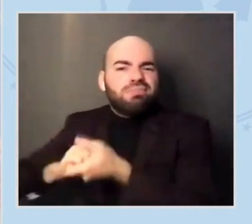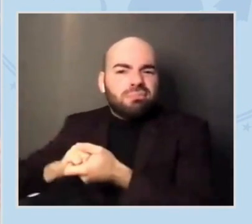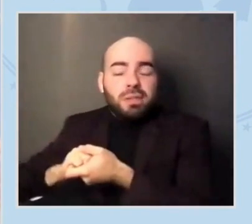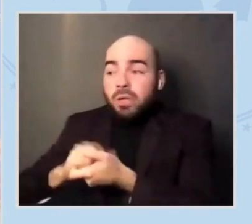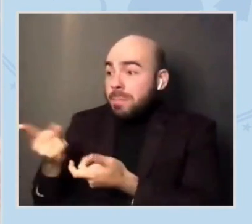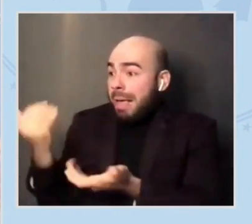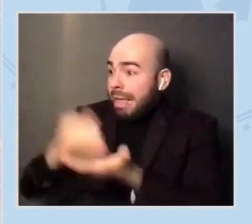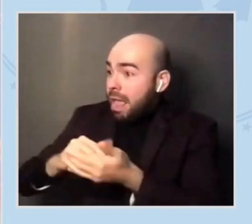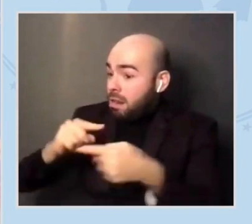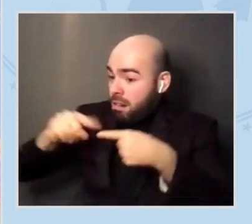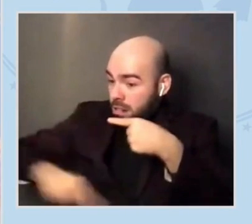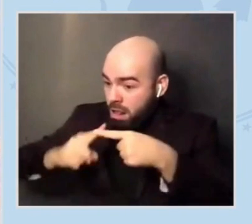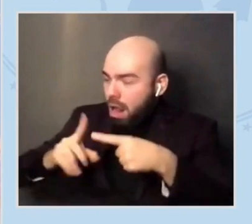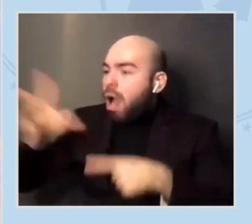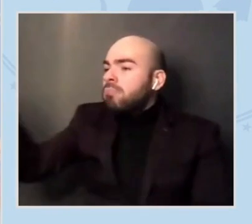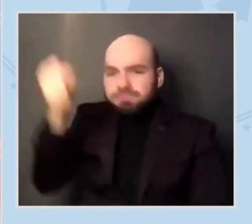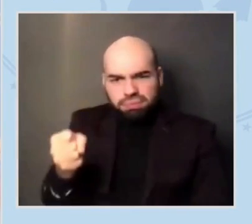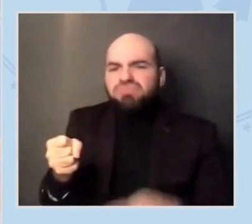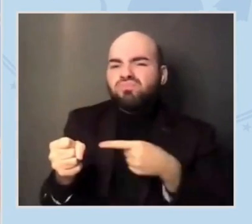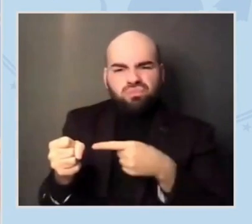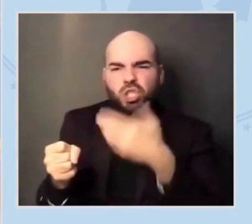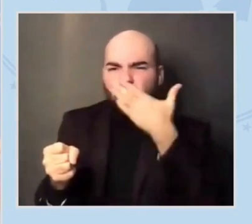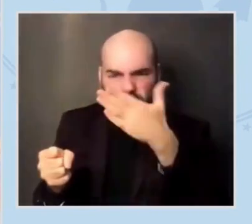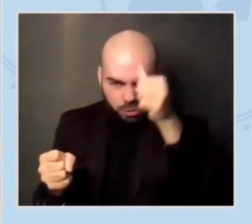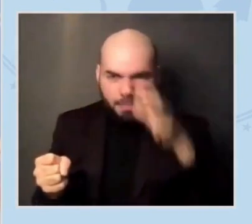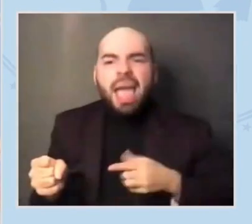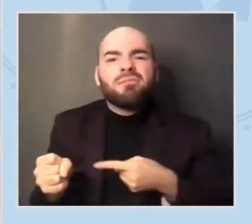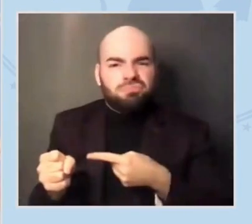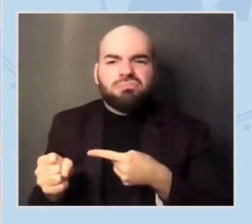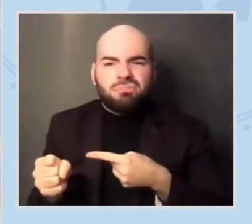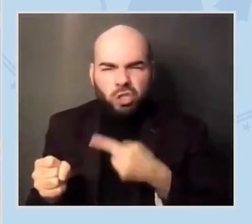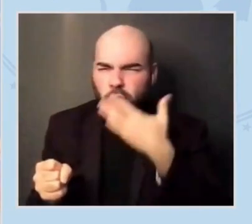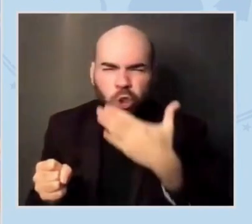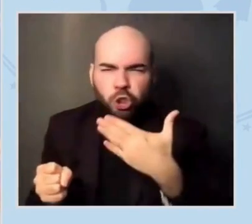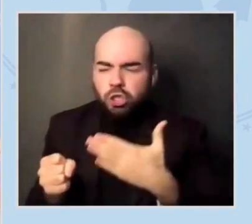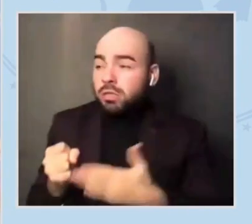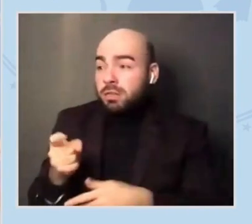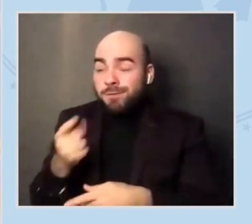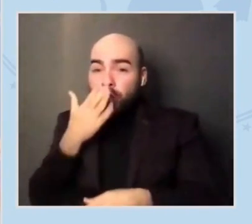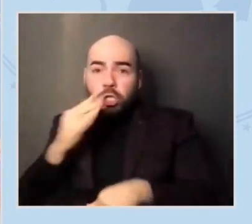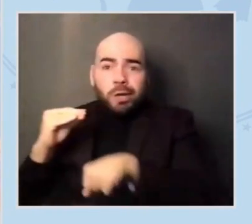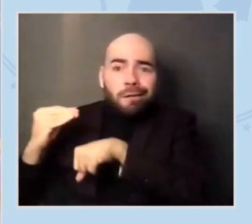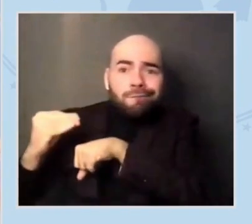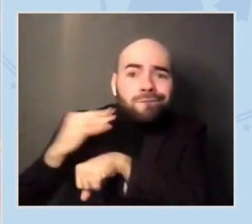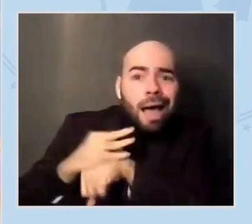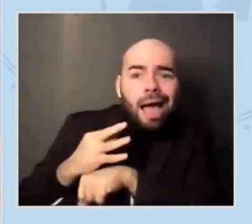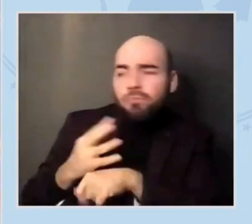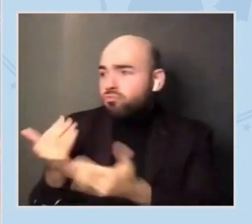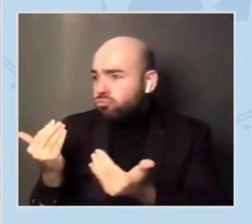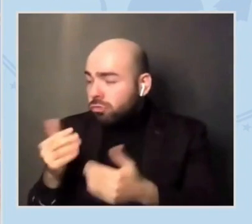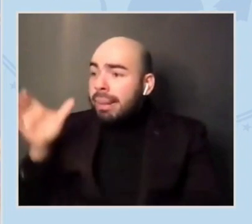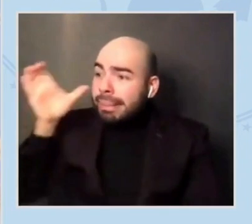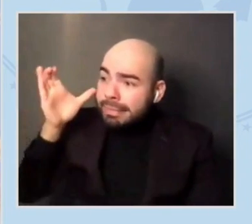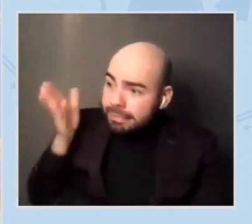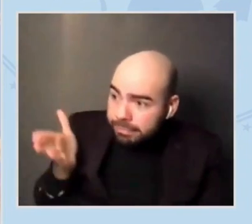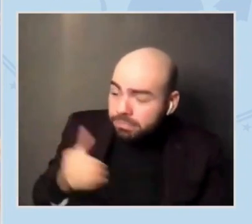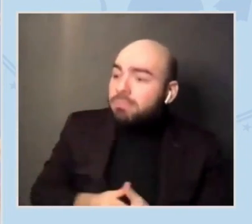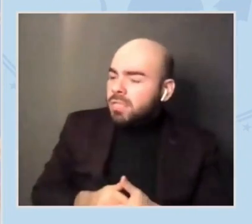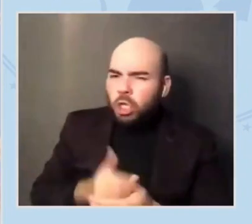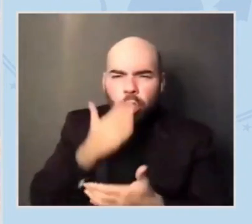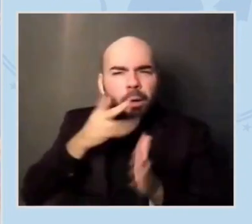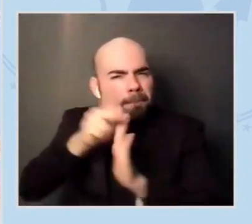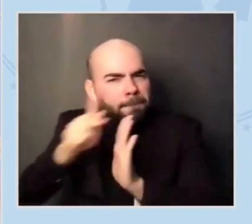ahead. Jared will be one of the leading voices of my administration on economic policy. I can always count on him to deliver straight